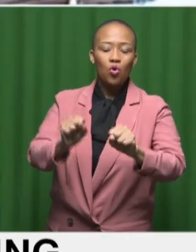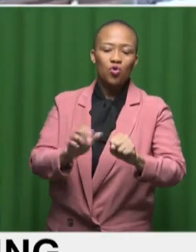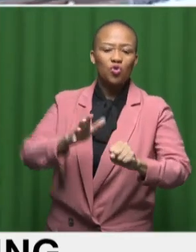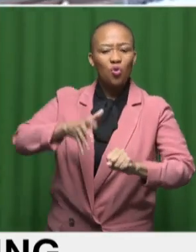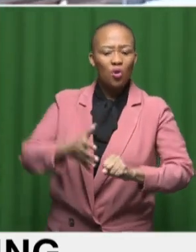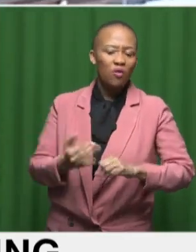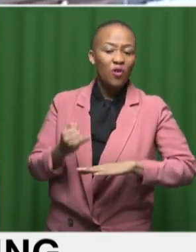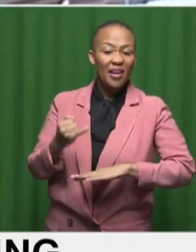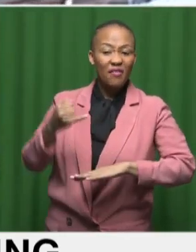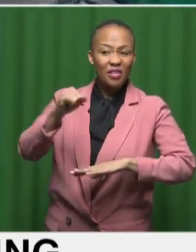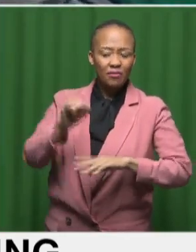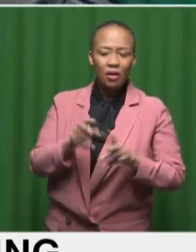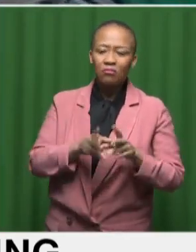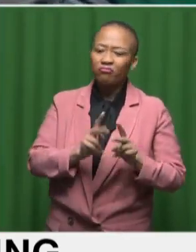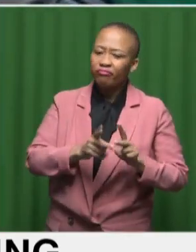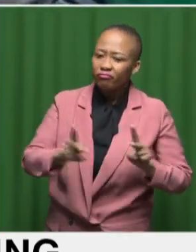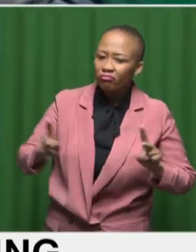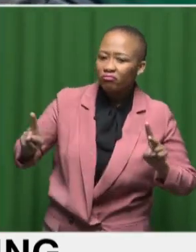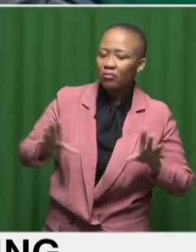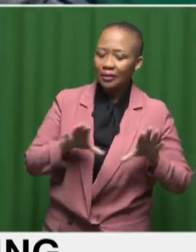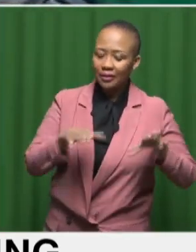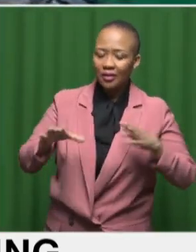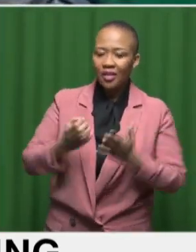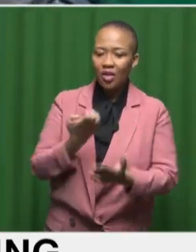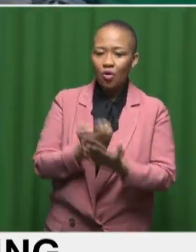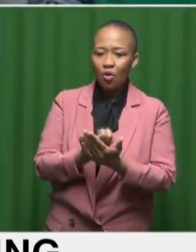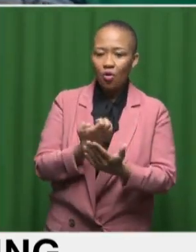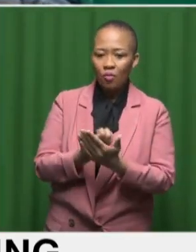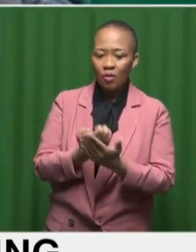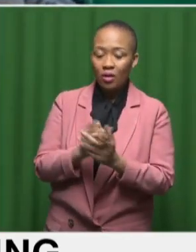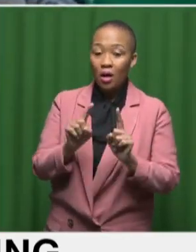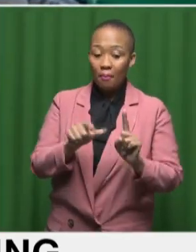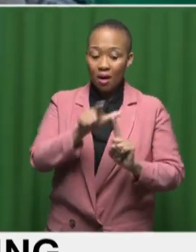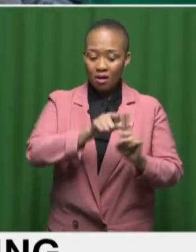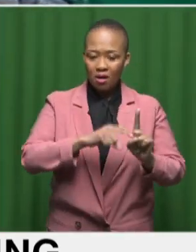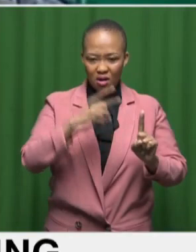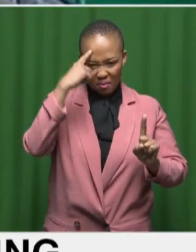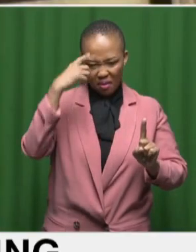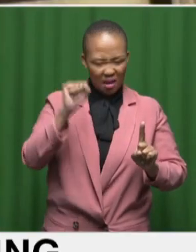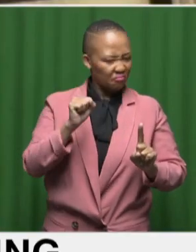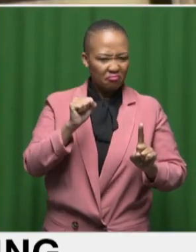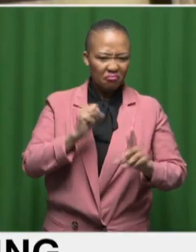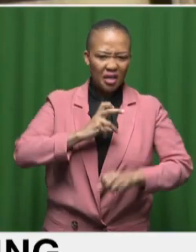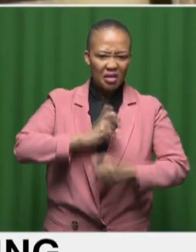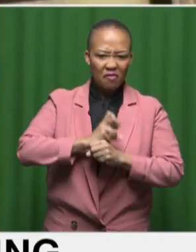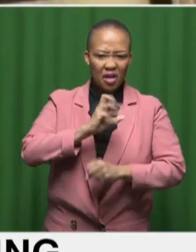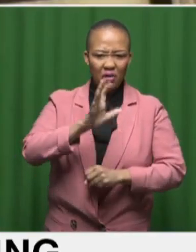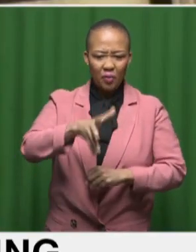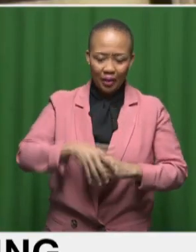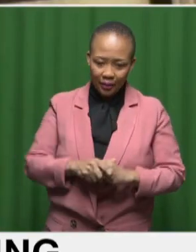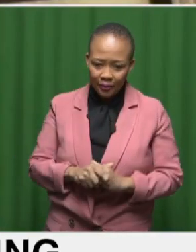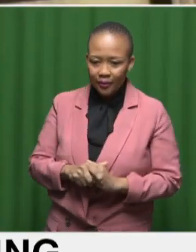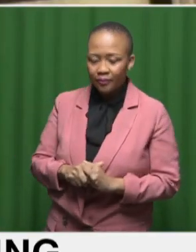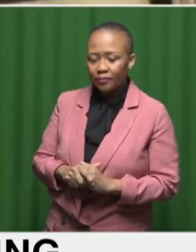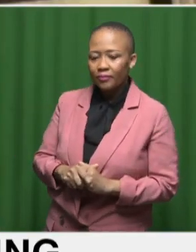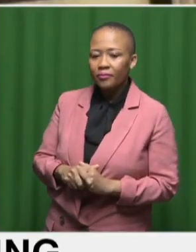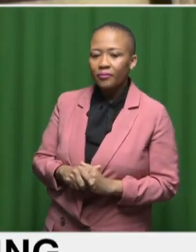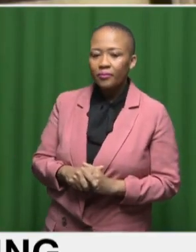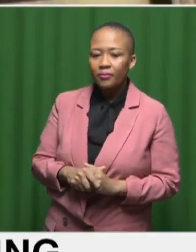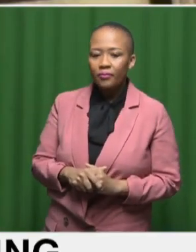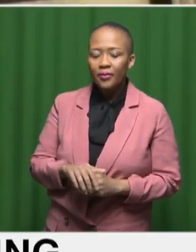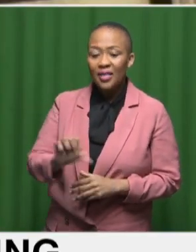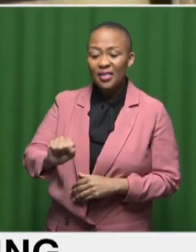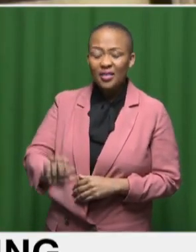investments in various sectors of the economy. But Jamin believes this is going to be difficult. South Africa currently is not a